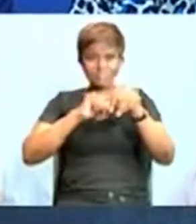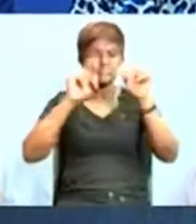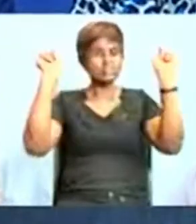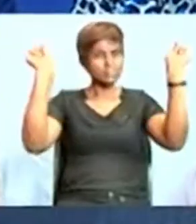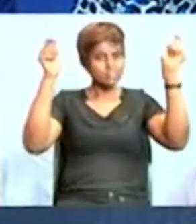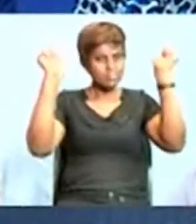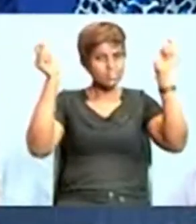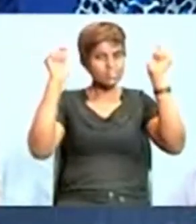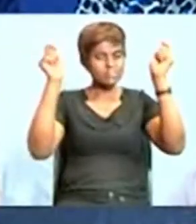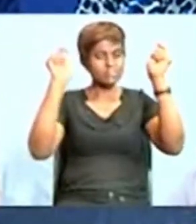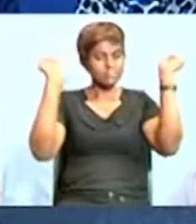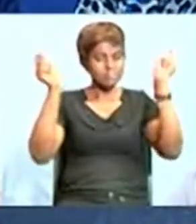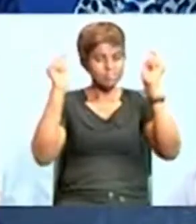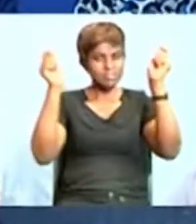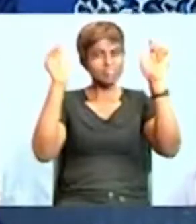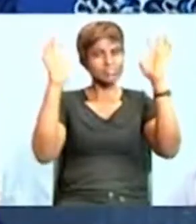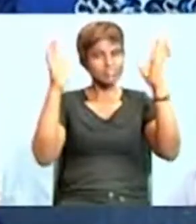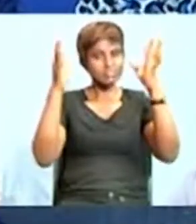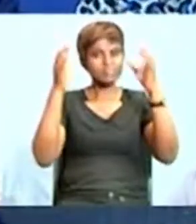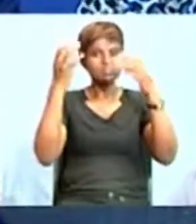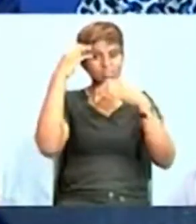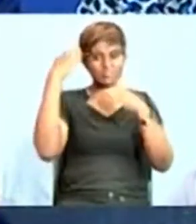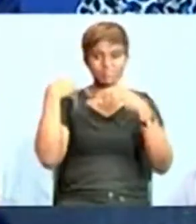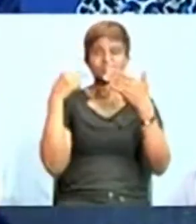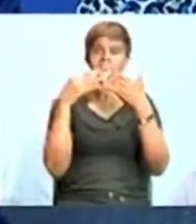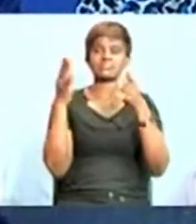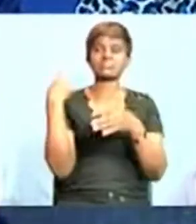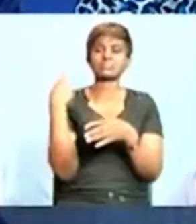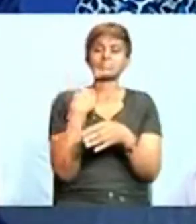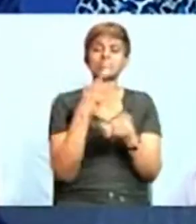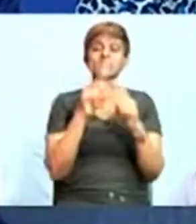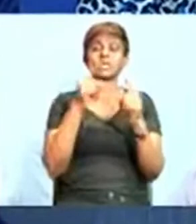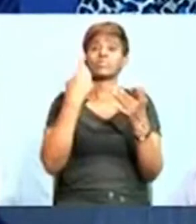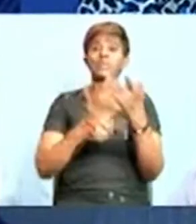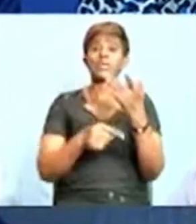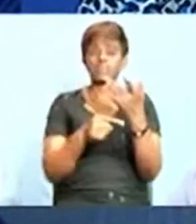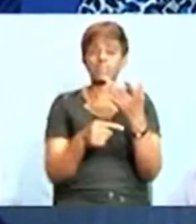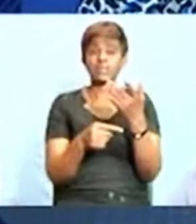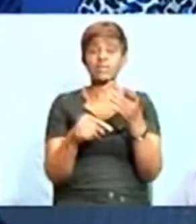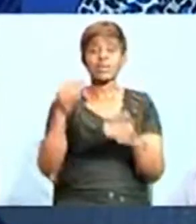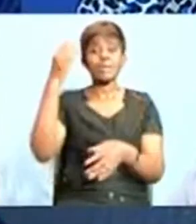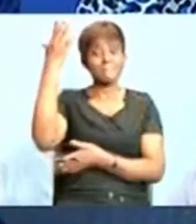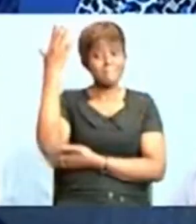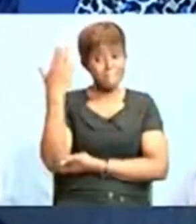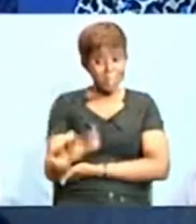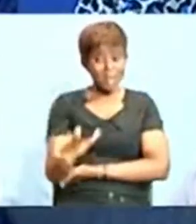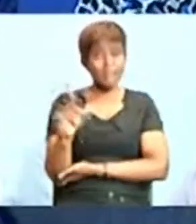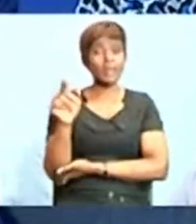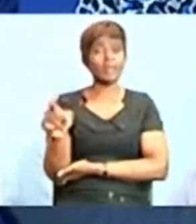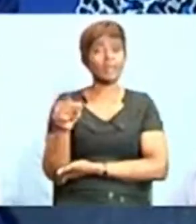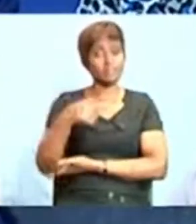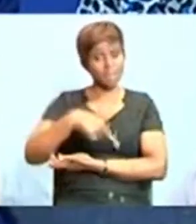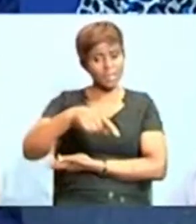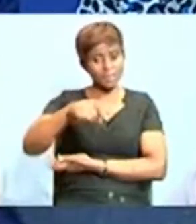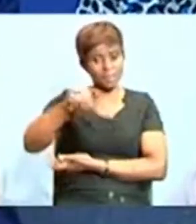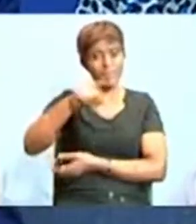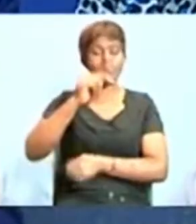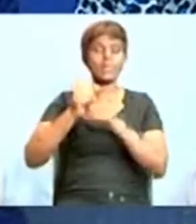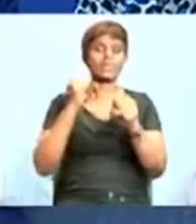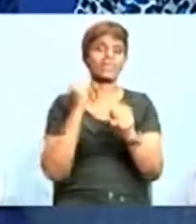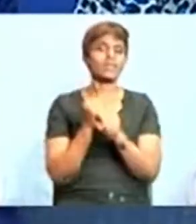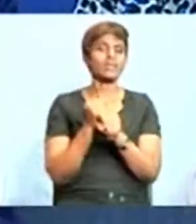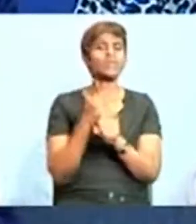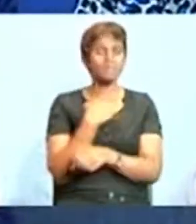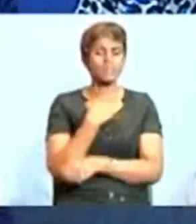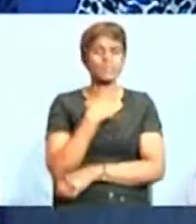ceremonial official opening of Parliament, but must be a permanent feature throughout the year. I'm